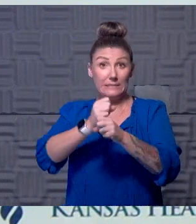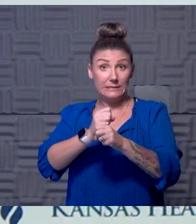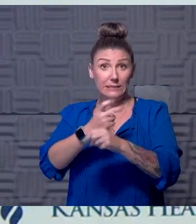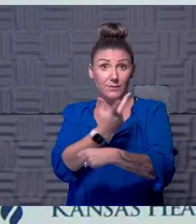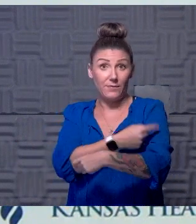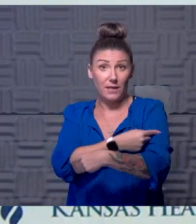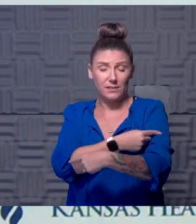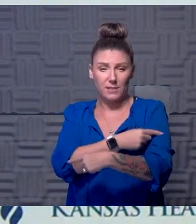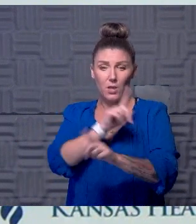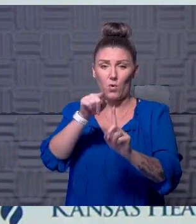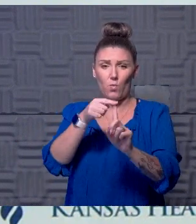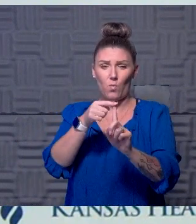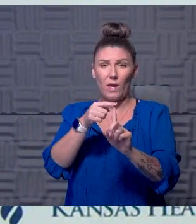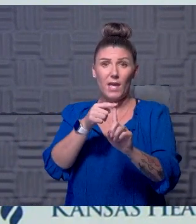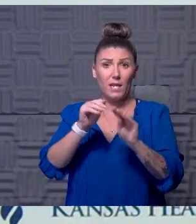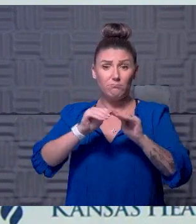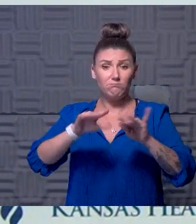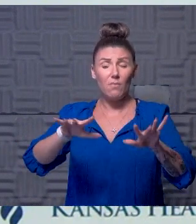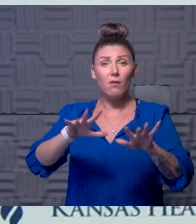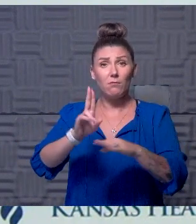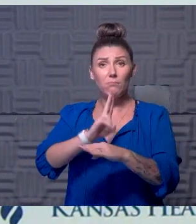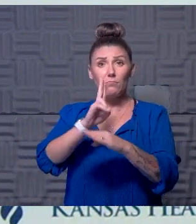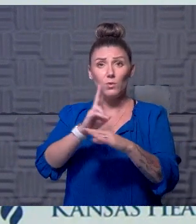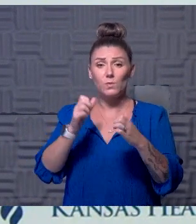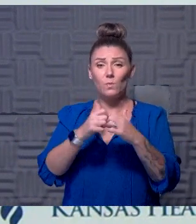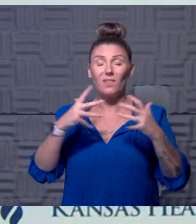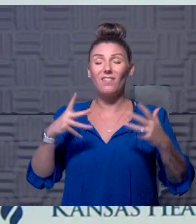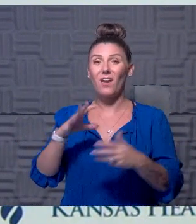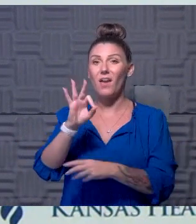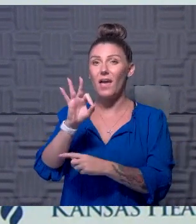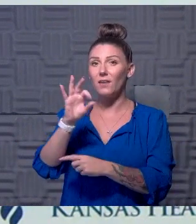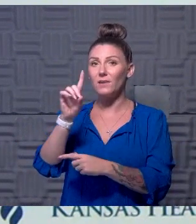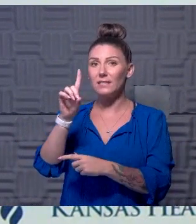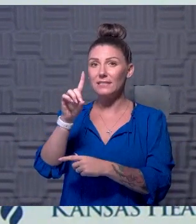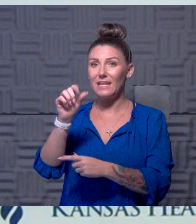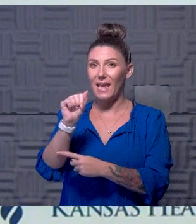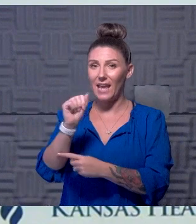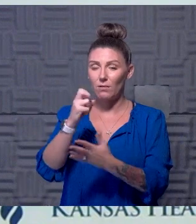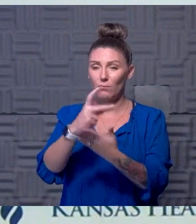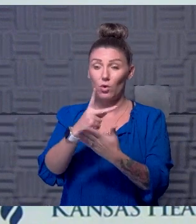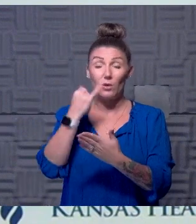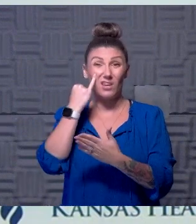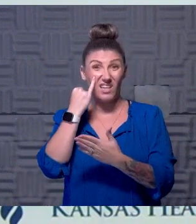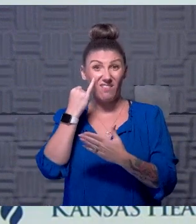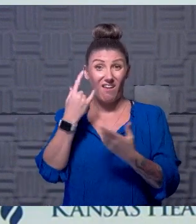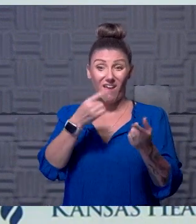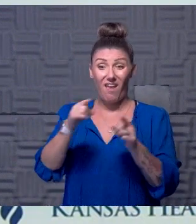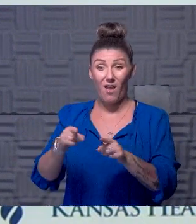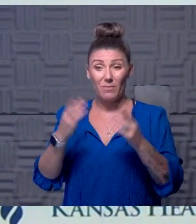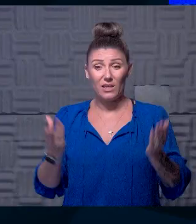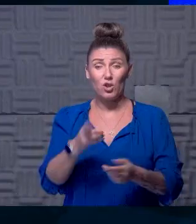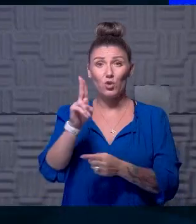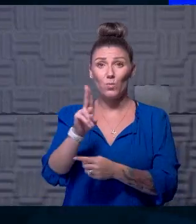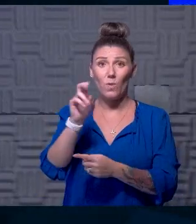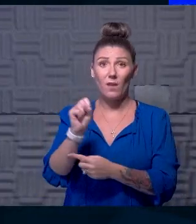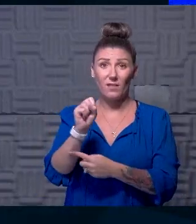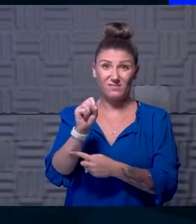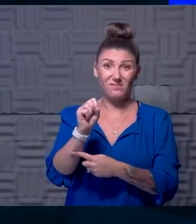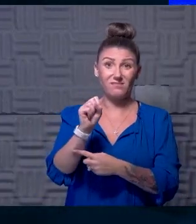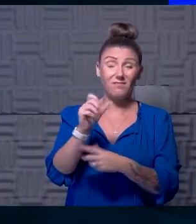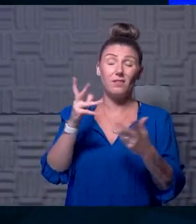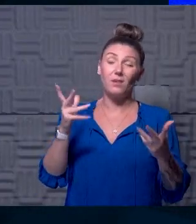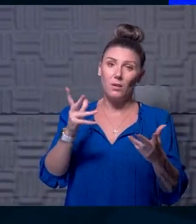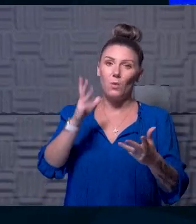do once the vaccine is released to them without it being FDA approved. So if we do it in the United States, it's going to be only under emergency